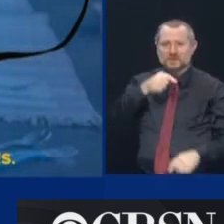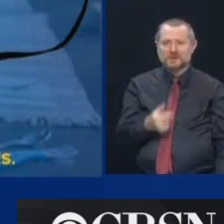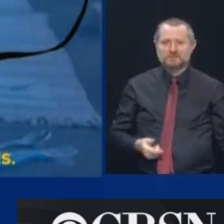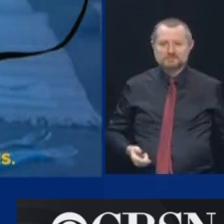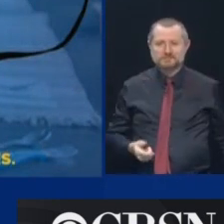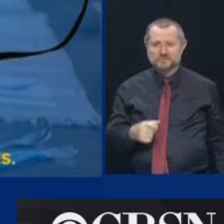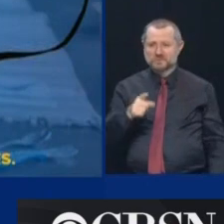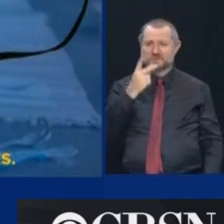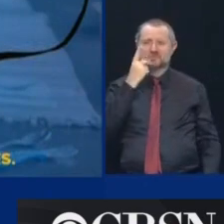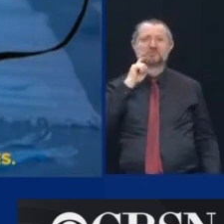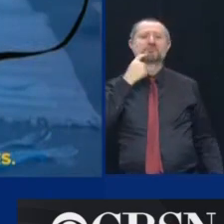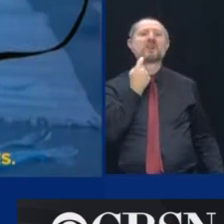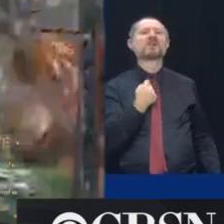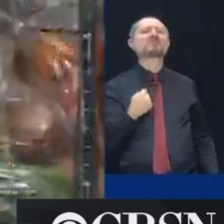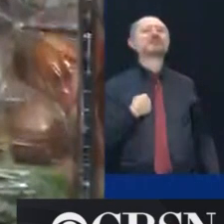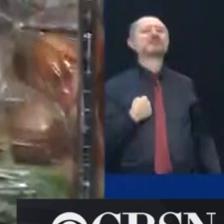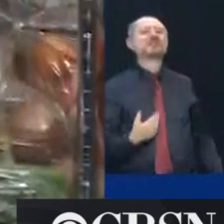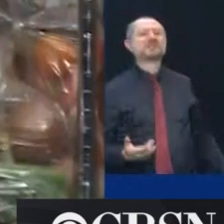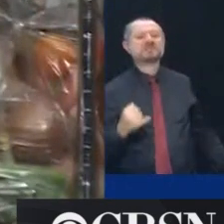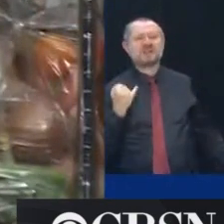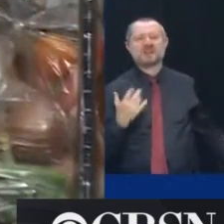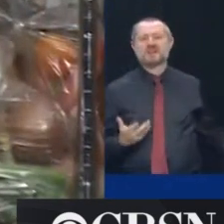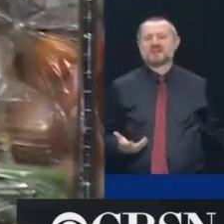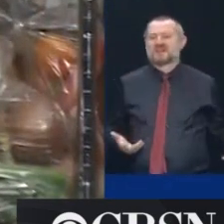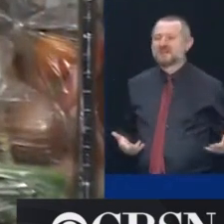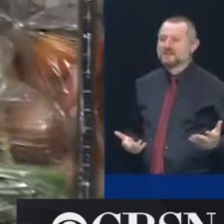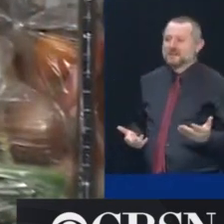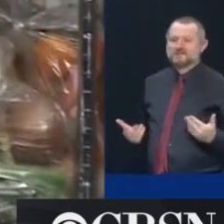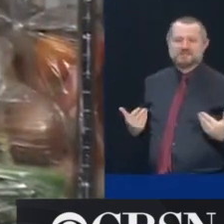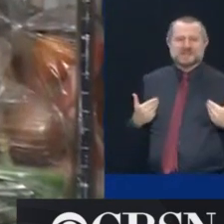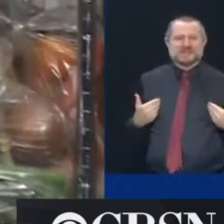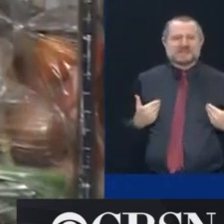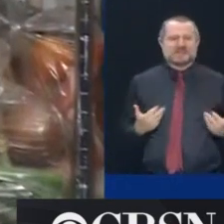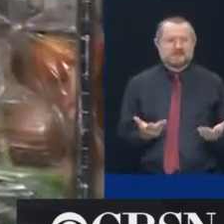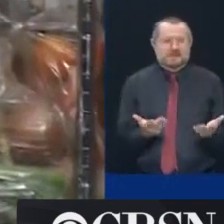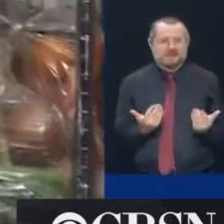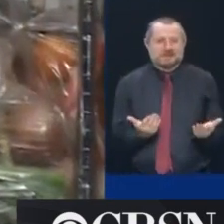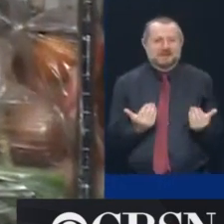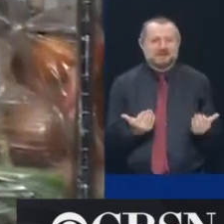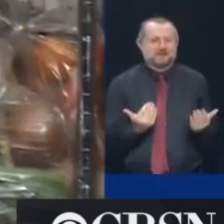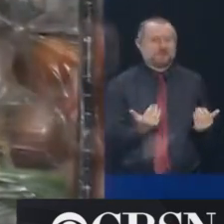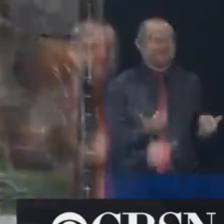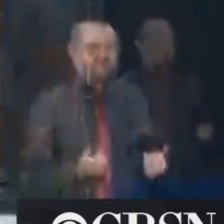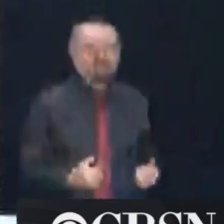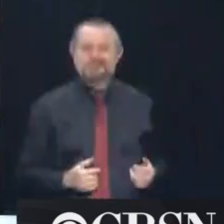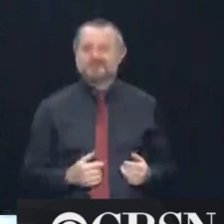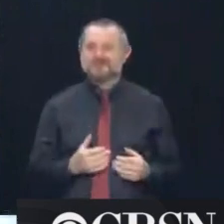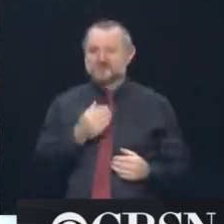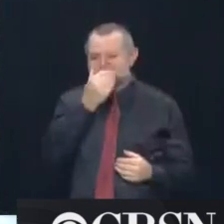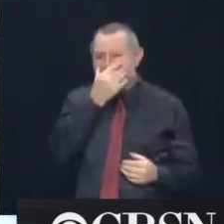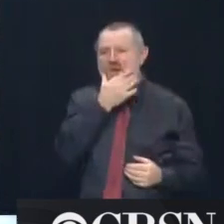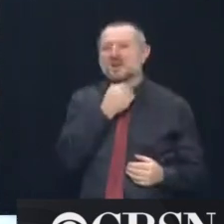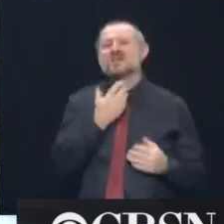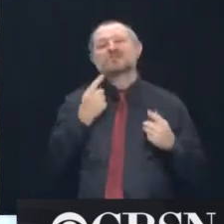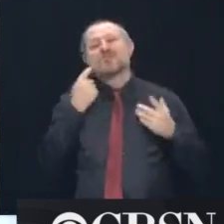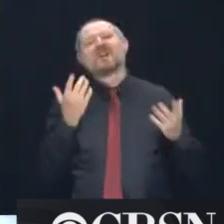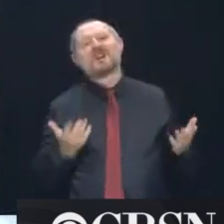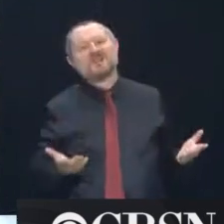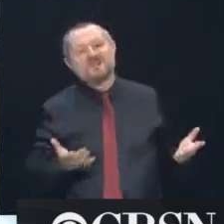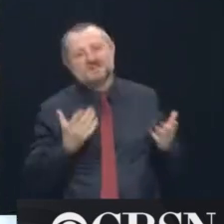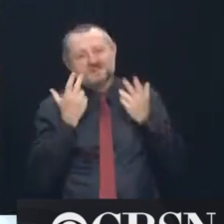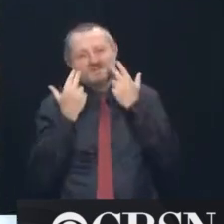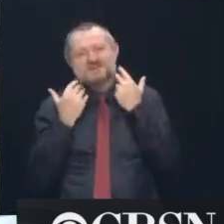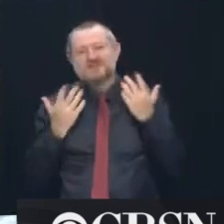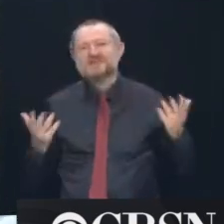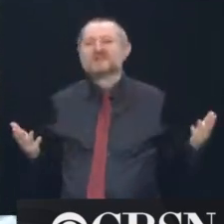Jealous, aren't you? I'm actually going to thank you for it. Jealous. I'm going to ask you a question. Jealous. I've been told I